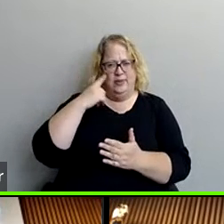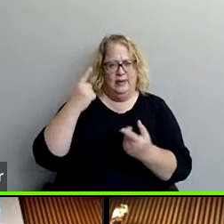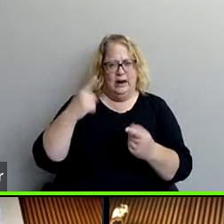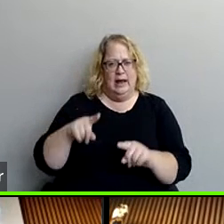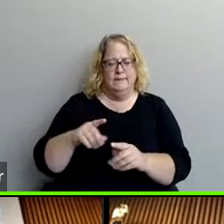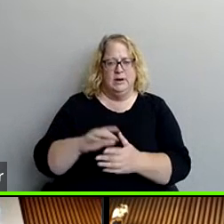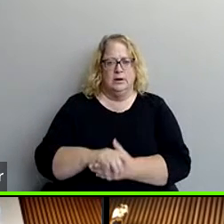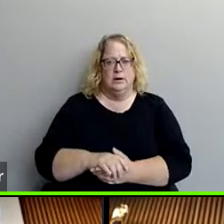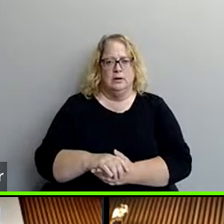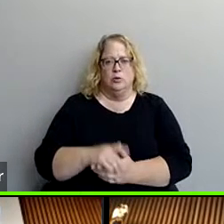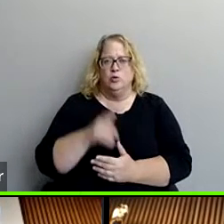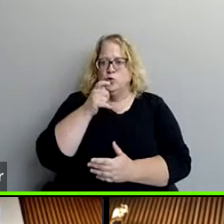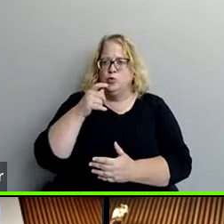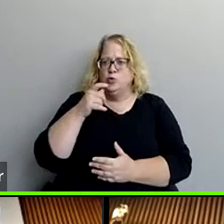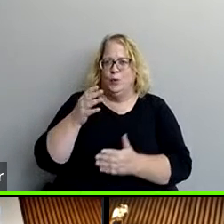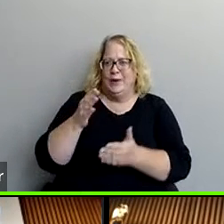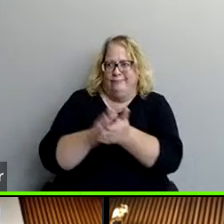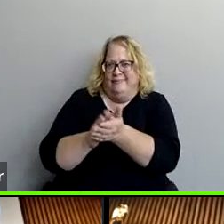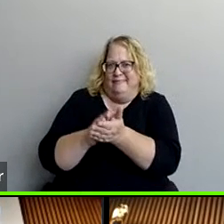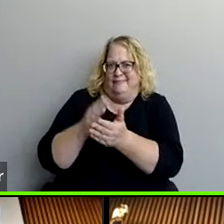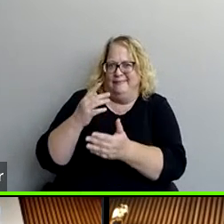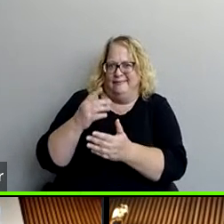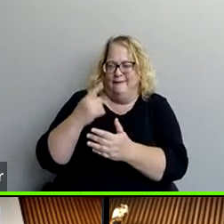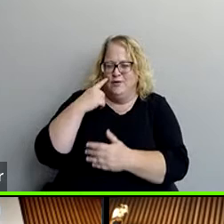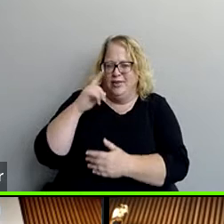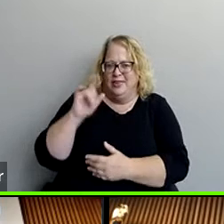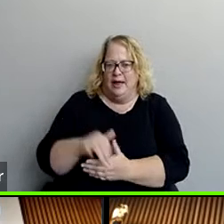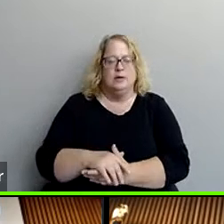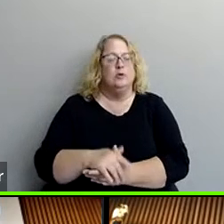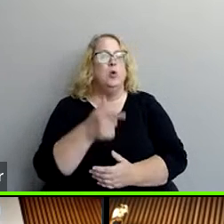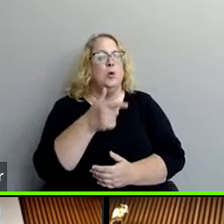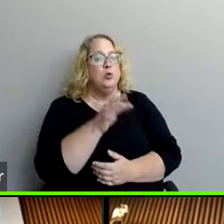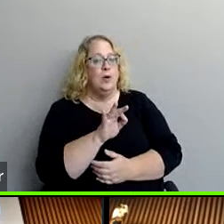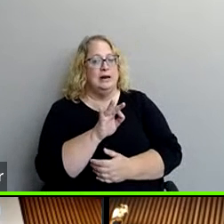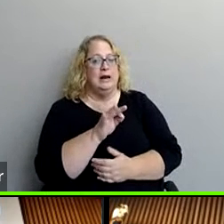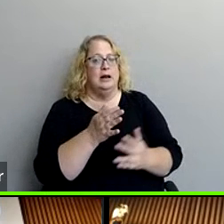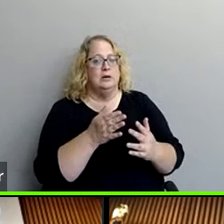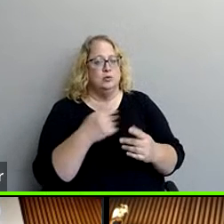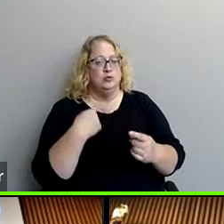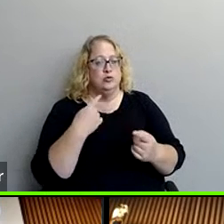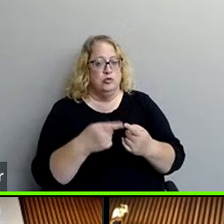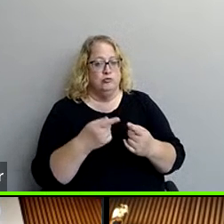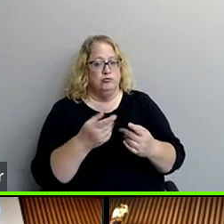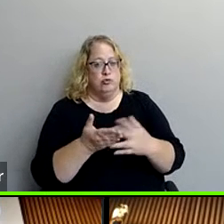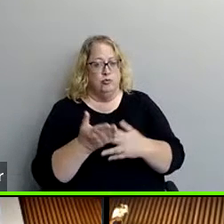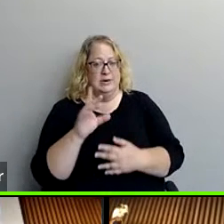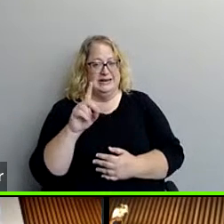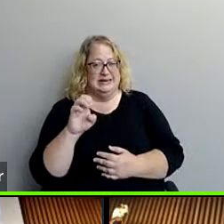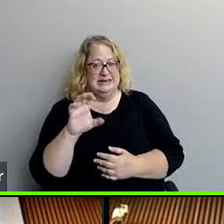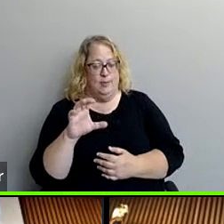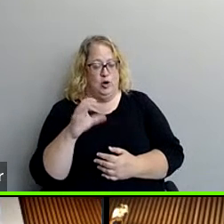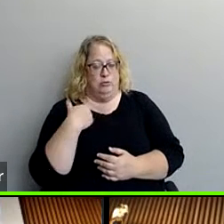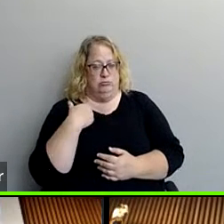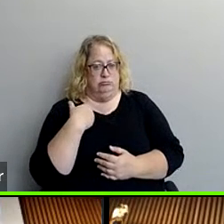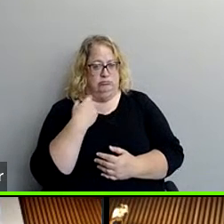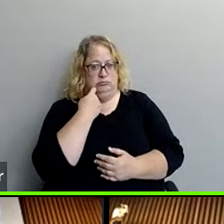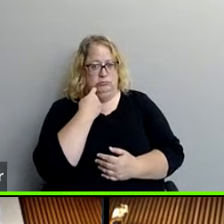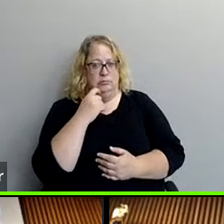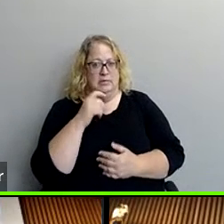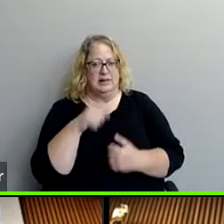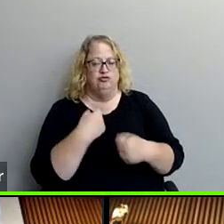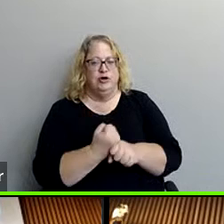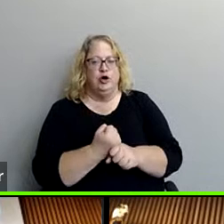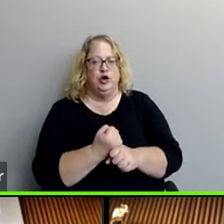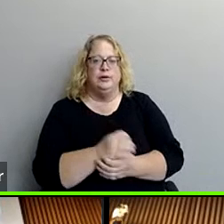and who do we give credit to? Yeah, so the 29 is through December of this year. So, you know, if